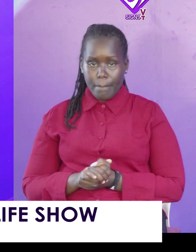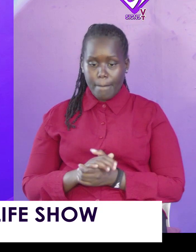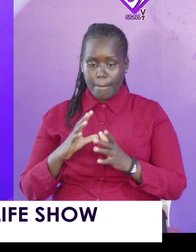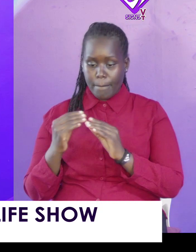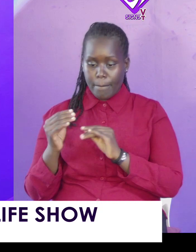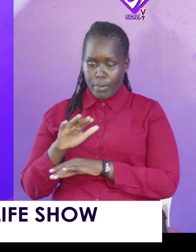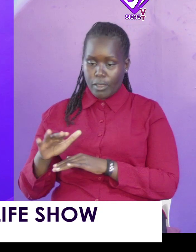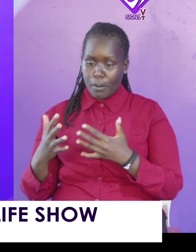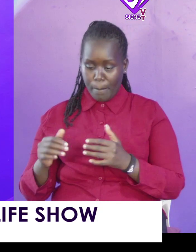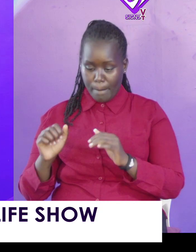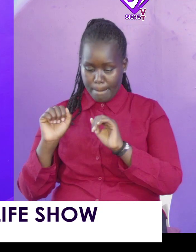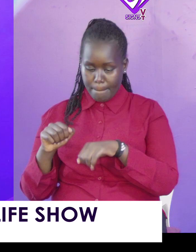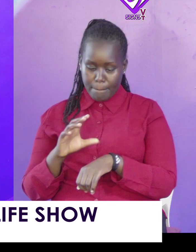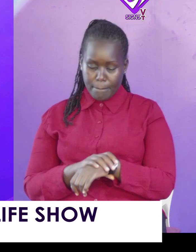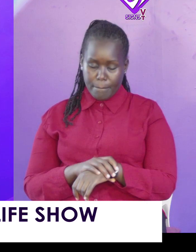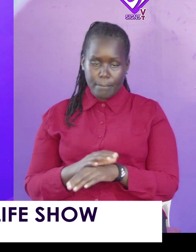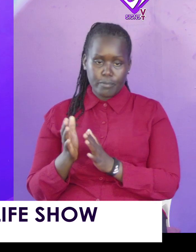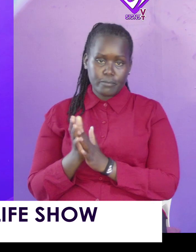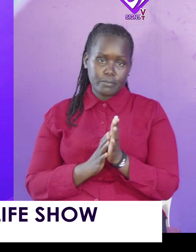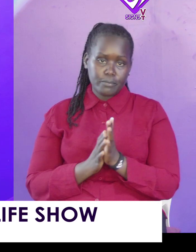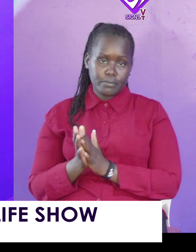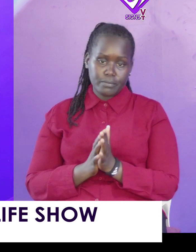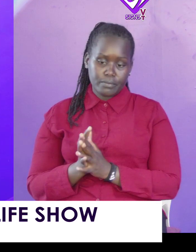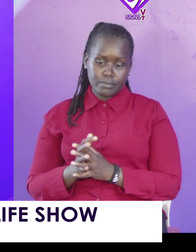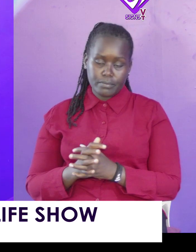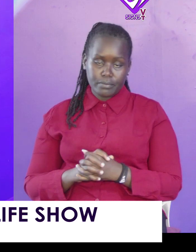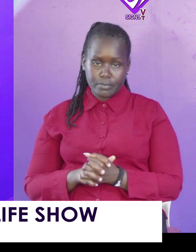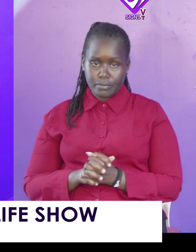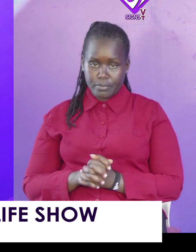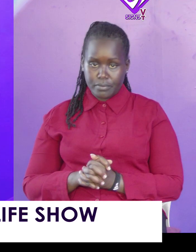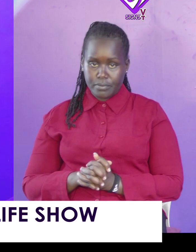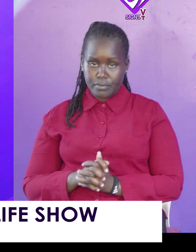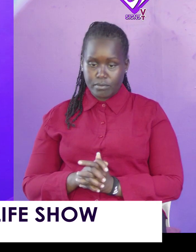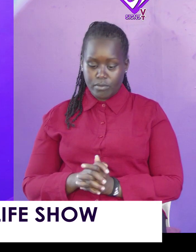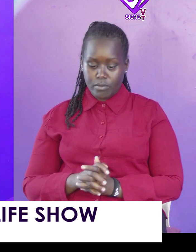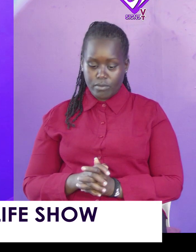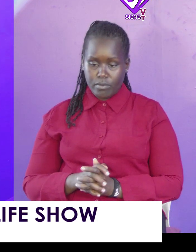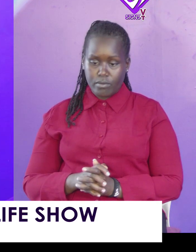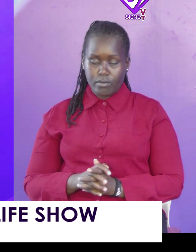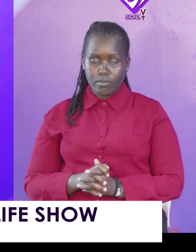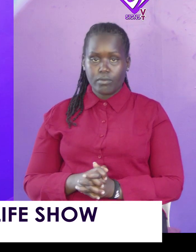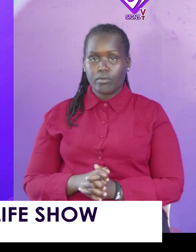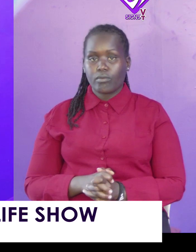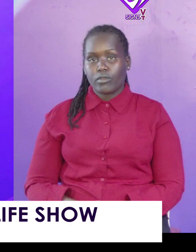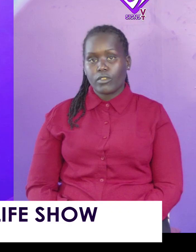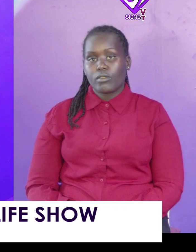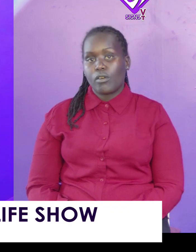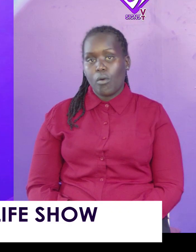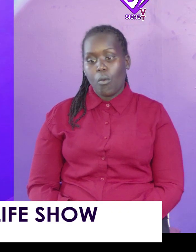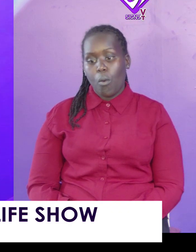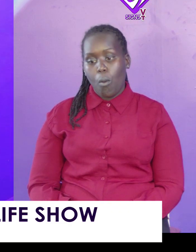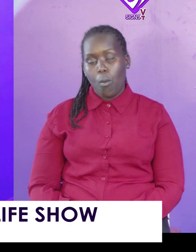places where you can get motivation. None of us can wind up this year